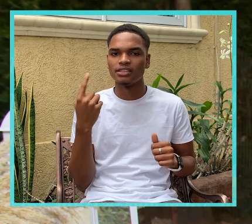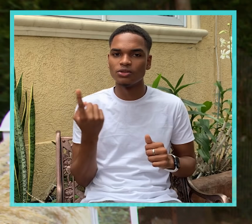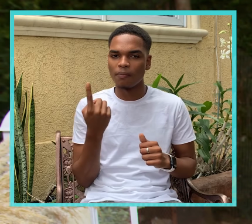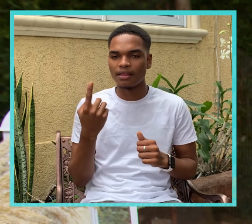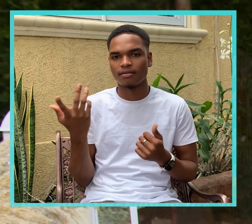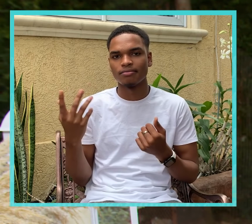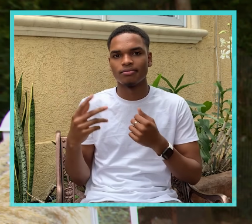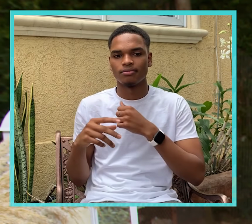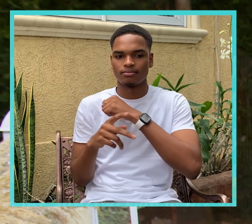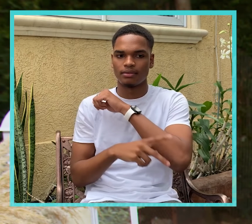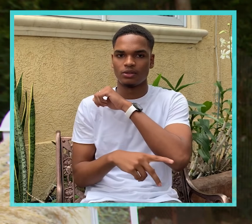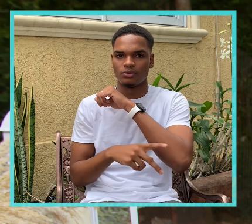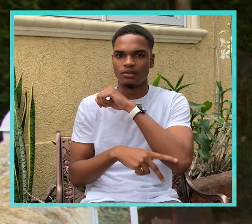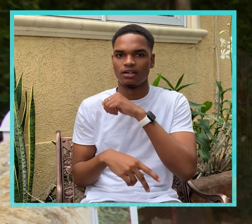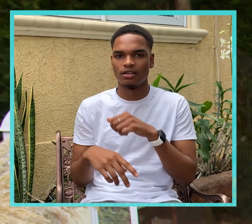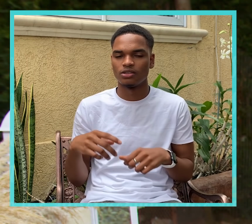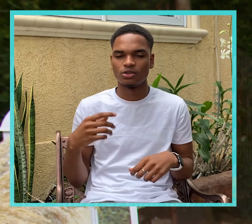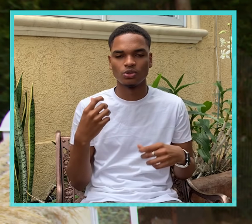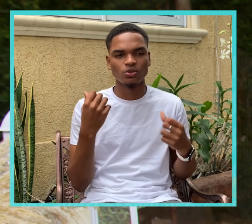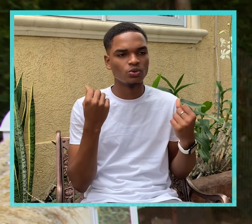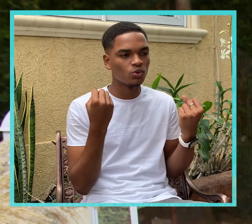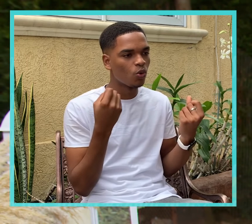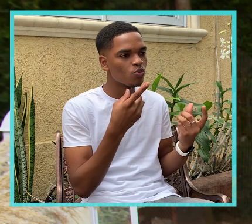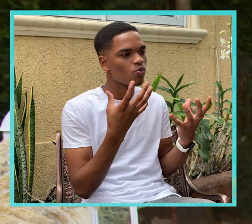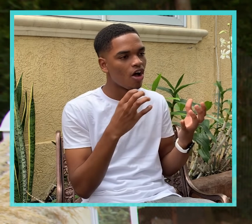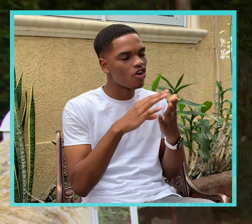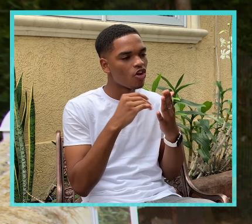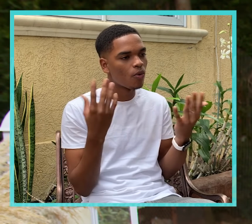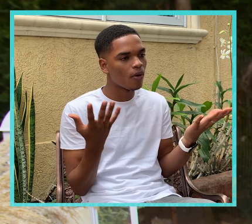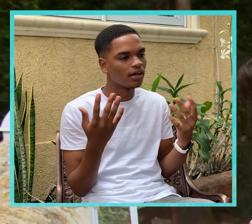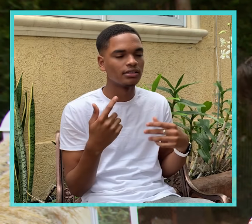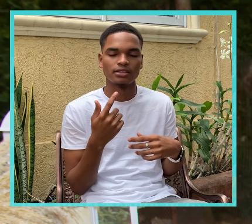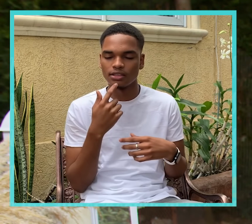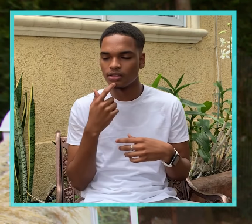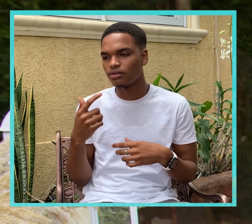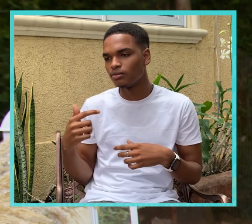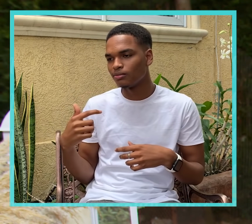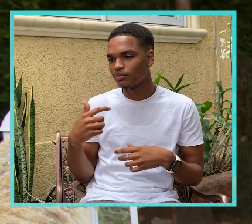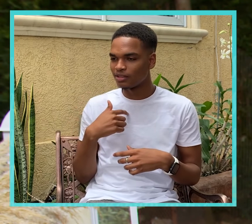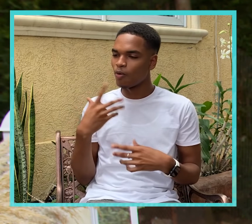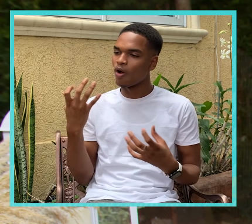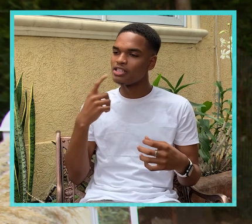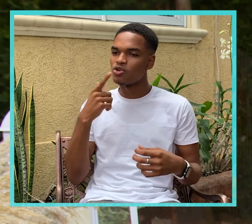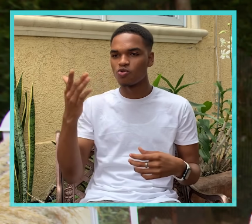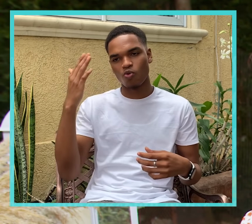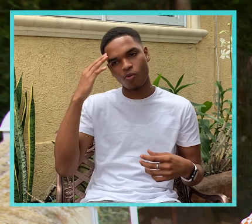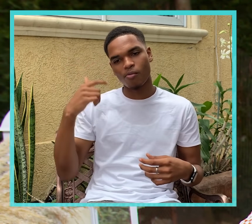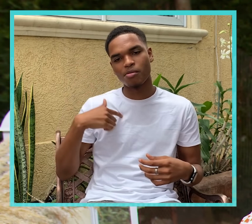realize that we had that capability. So what would you like to learn? I want say, you don't know someone a bad man.